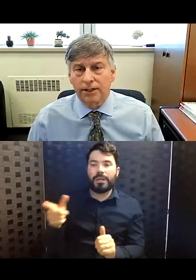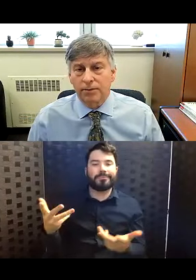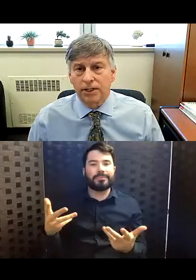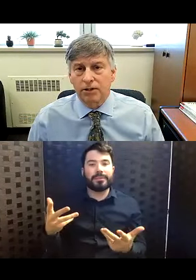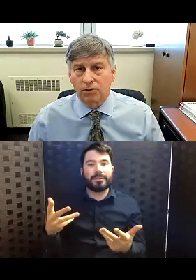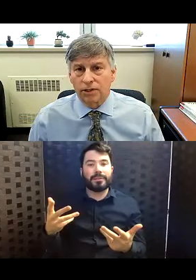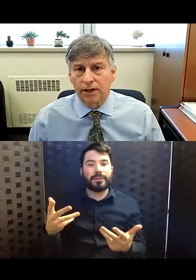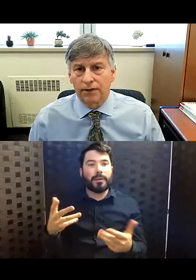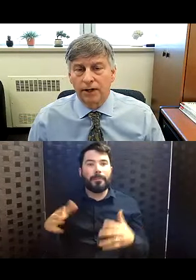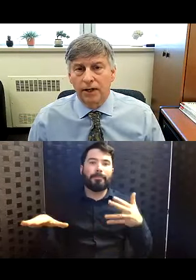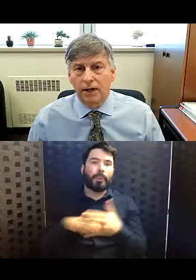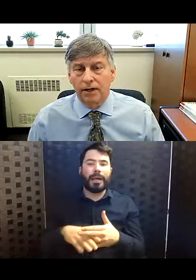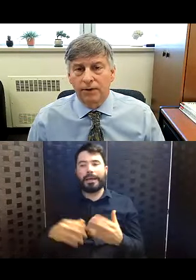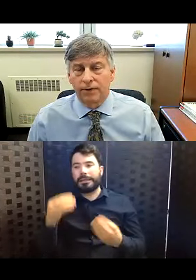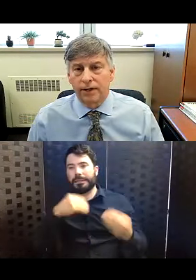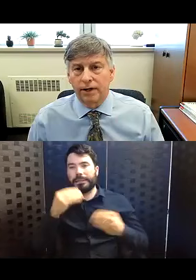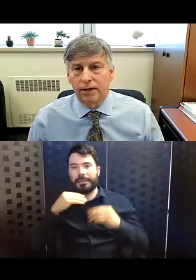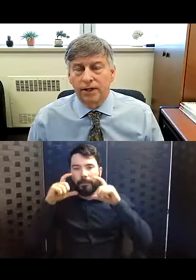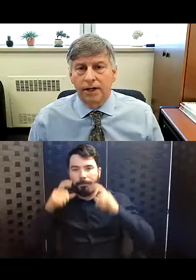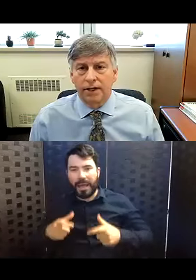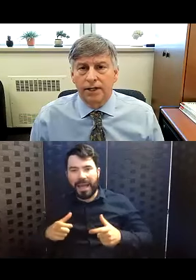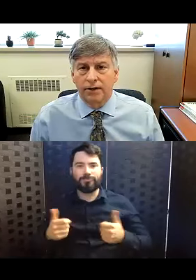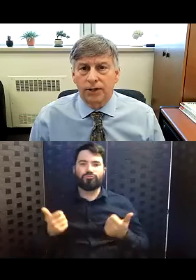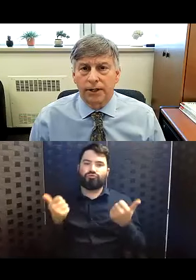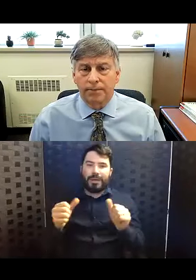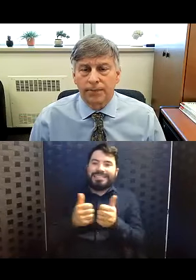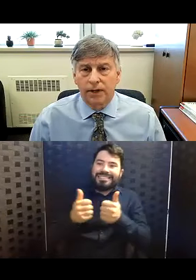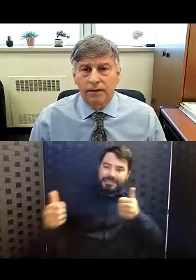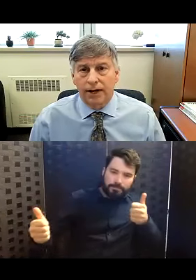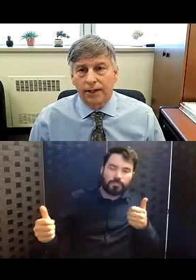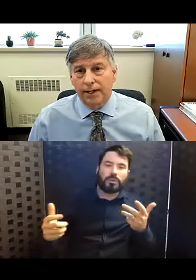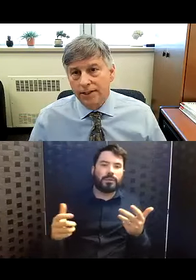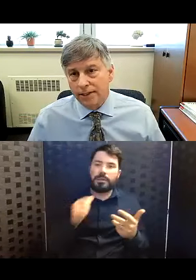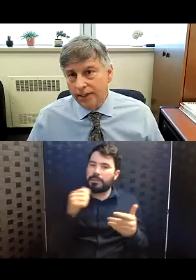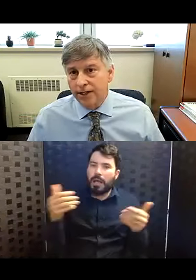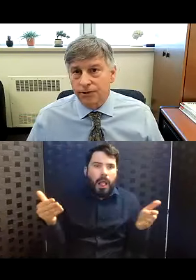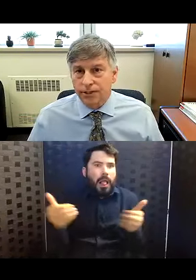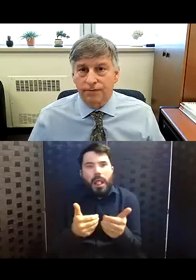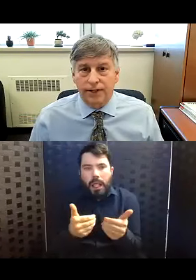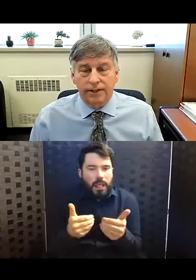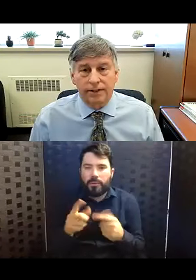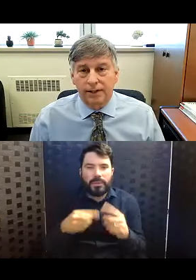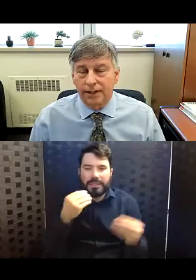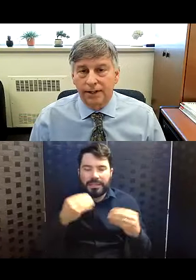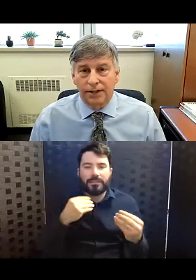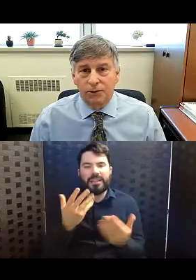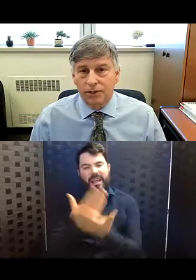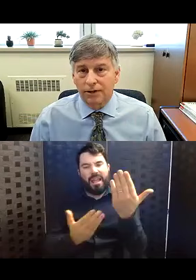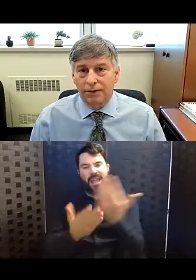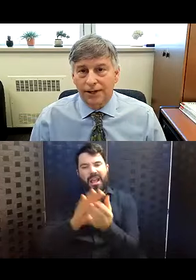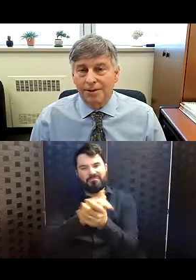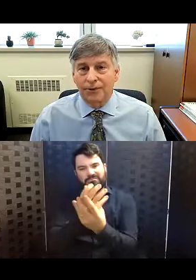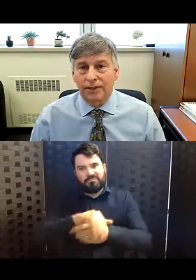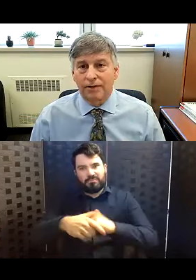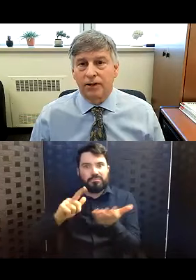again, not to be close together if they are eating or drinking. And finally, hand sanitizer, disinfectant, use it